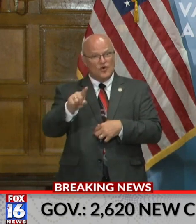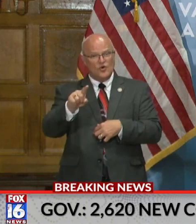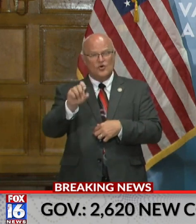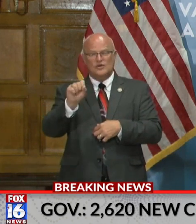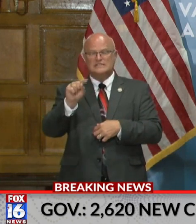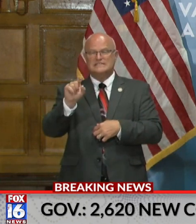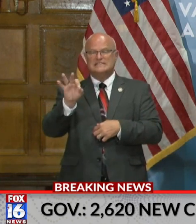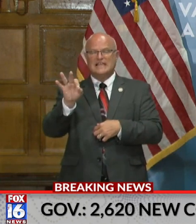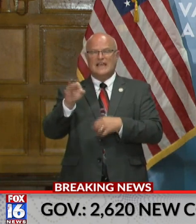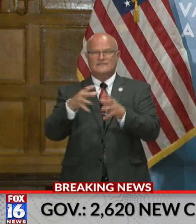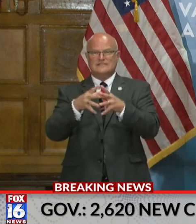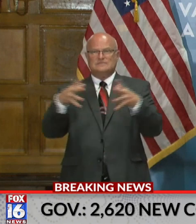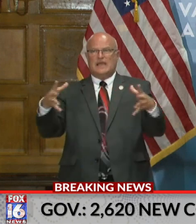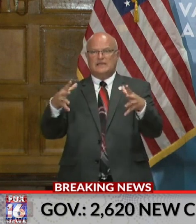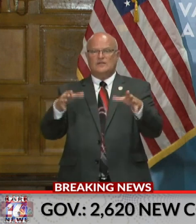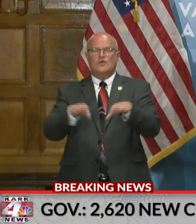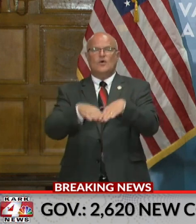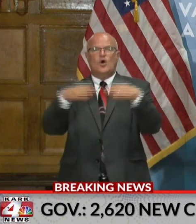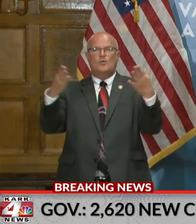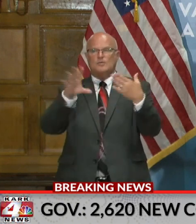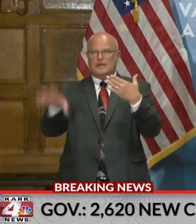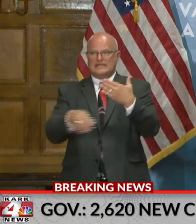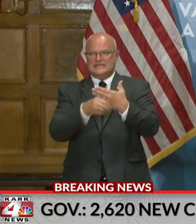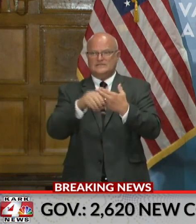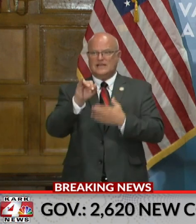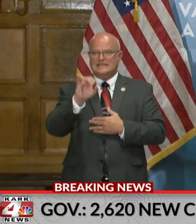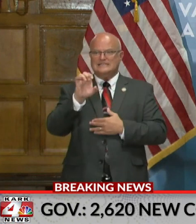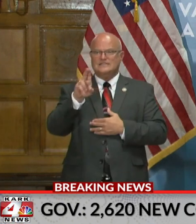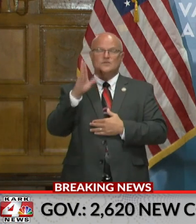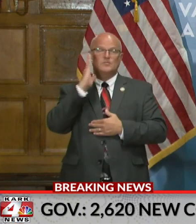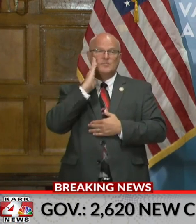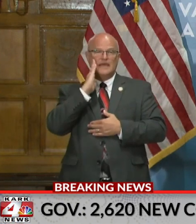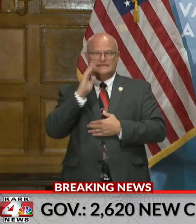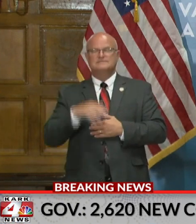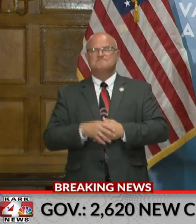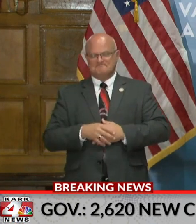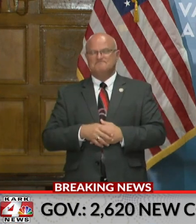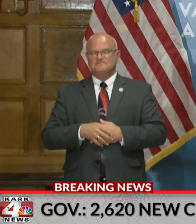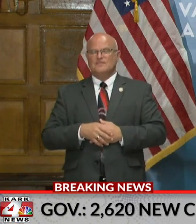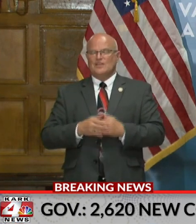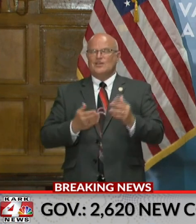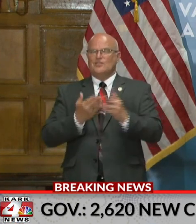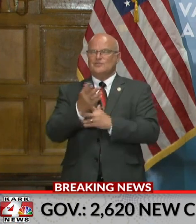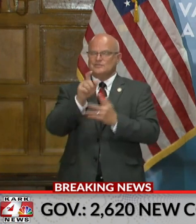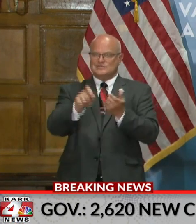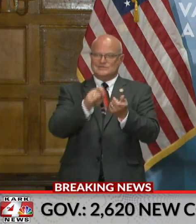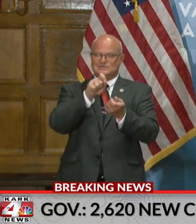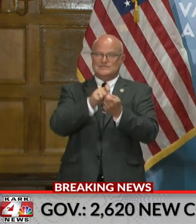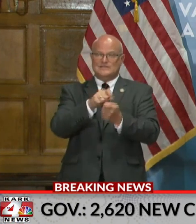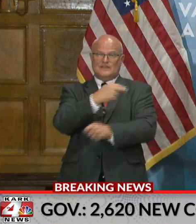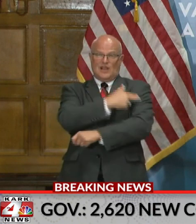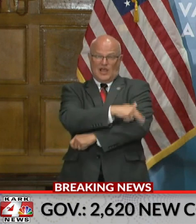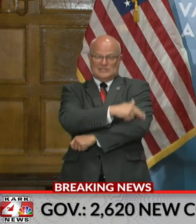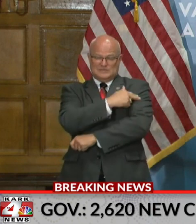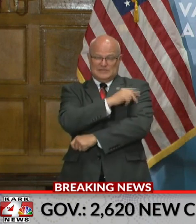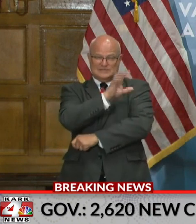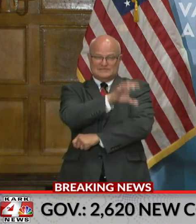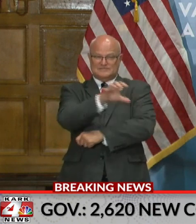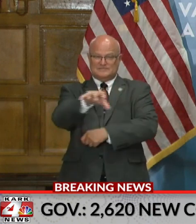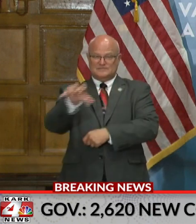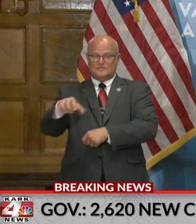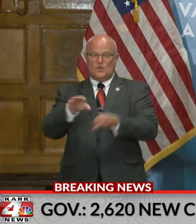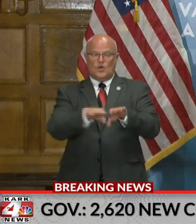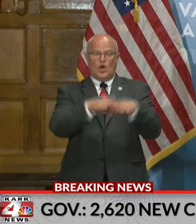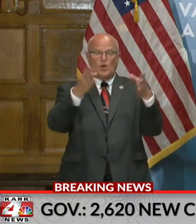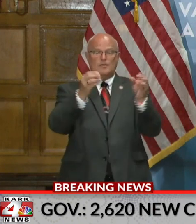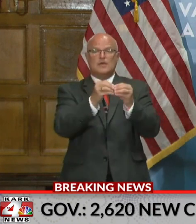staff expansions that will open up additional ICU beds. And so through specific hospitals, we're opening